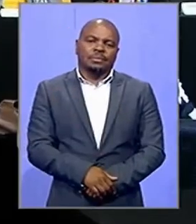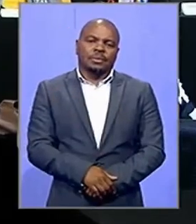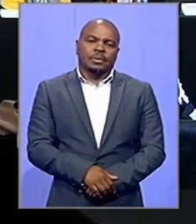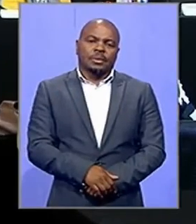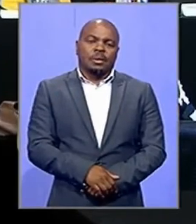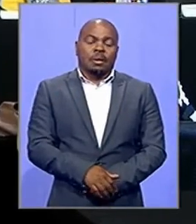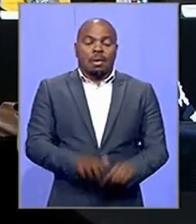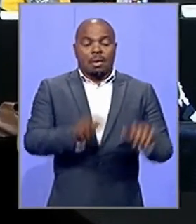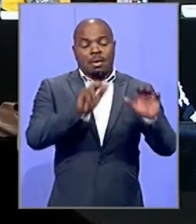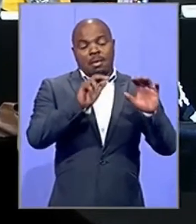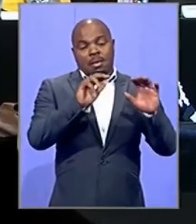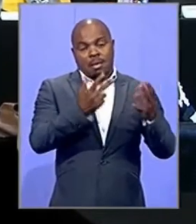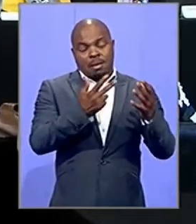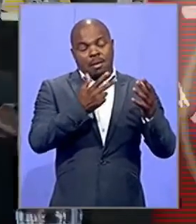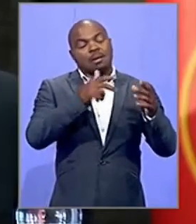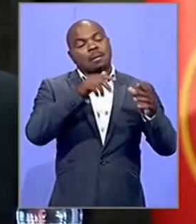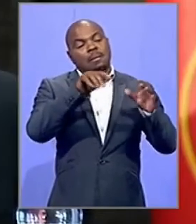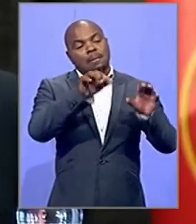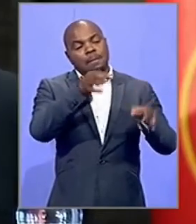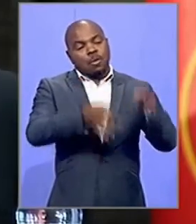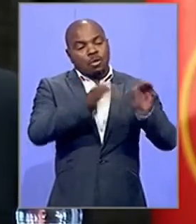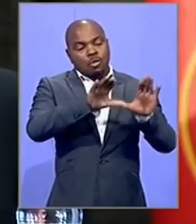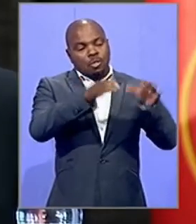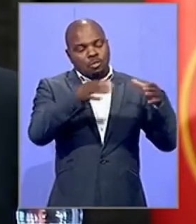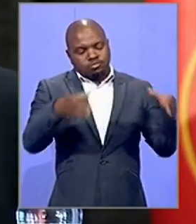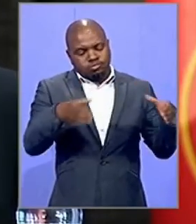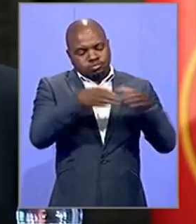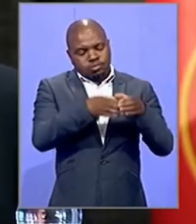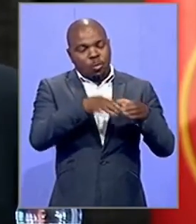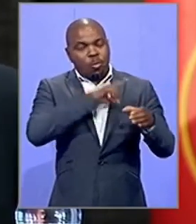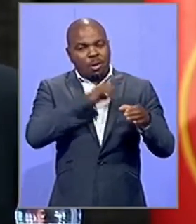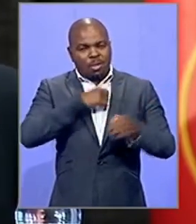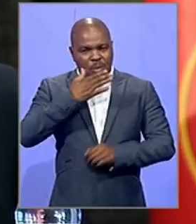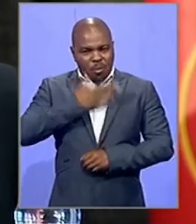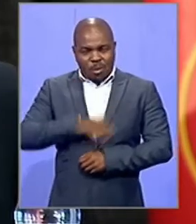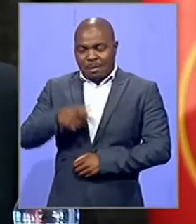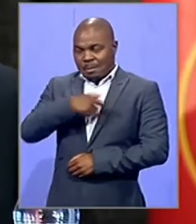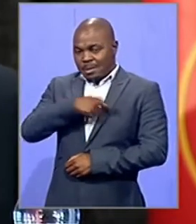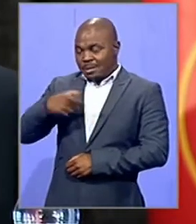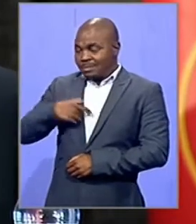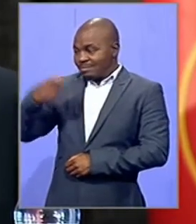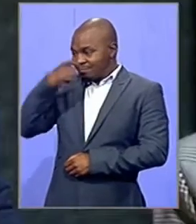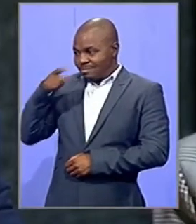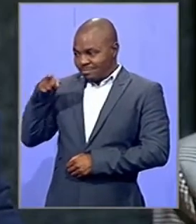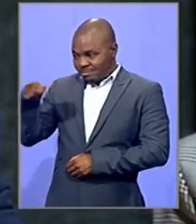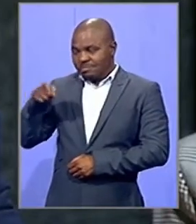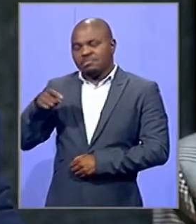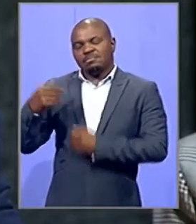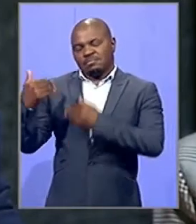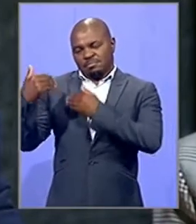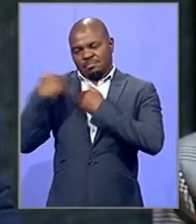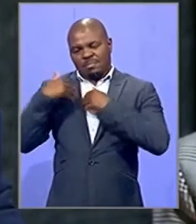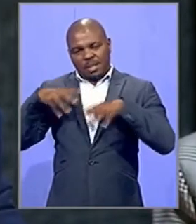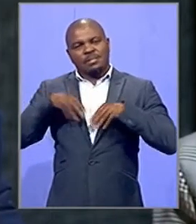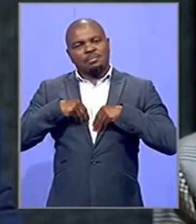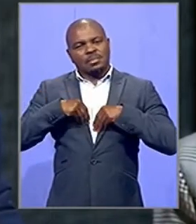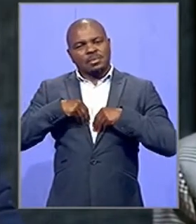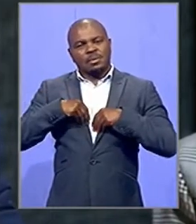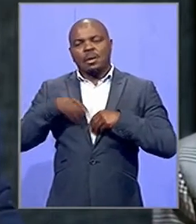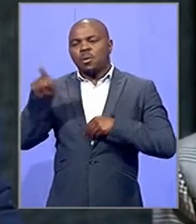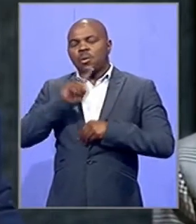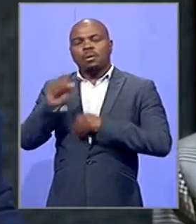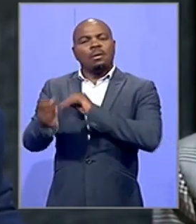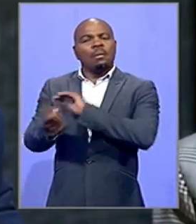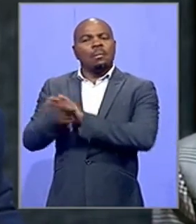Mekga e robedi ya dipolotiki e ipopile ngatana nngwe ho nka mehato ya jarisa mopresidente Ramaphosa boikarabello ba tlatlapo e